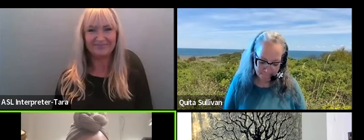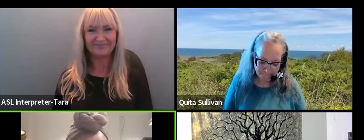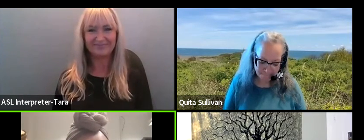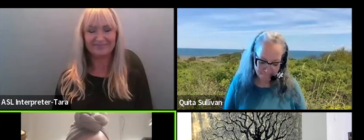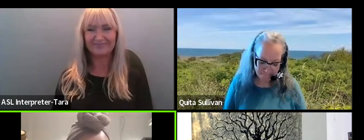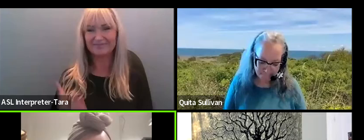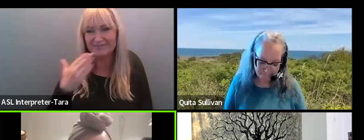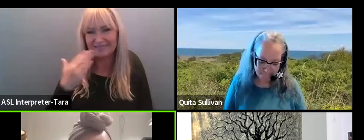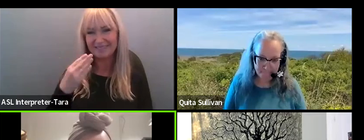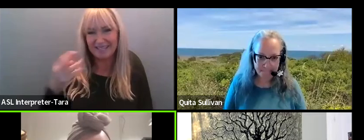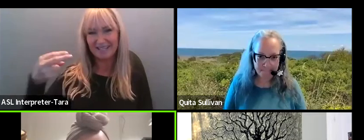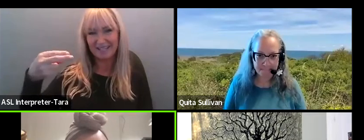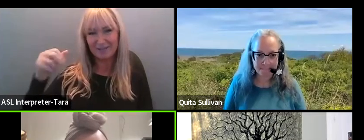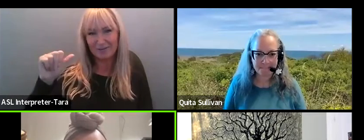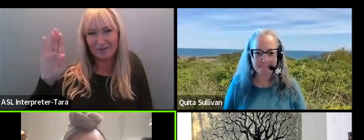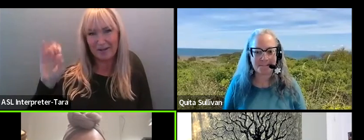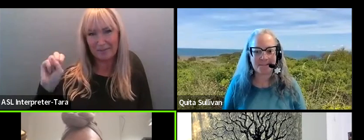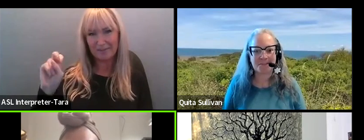Thank you, Haben.